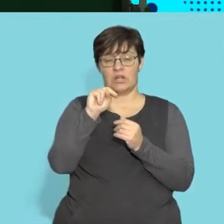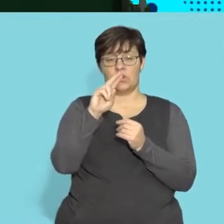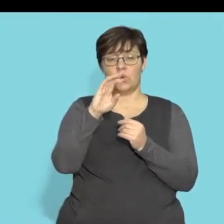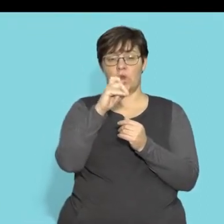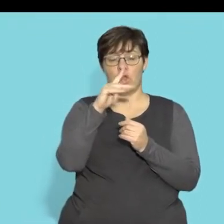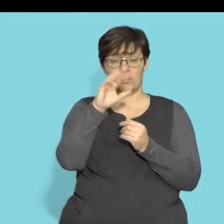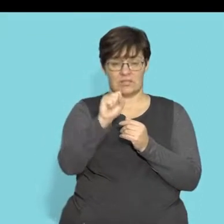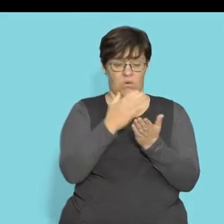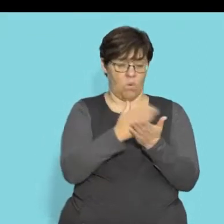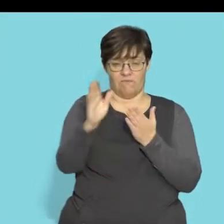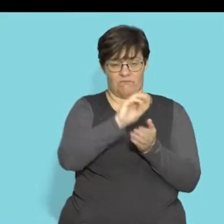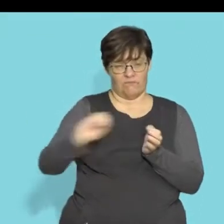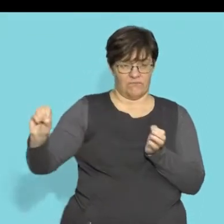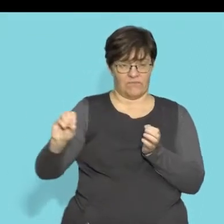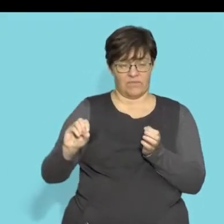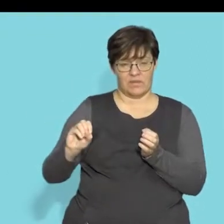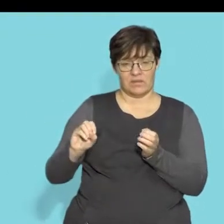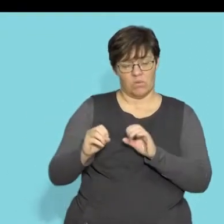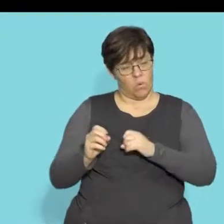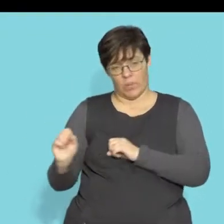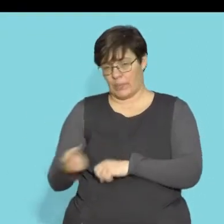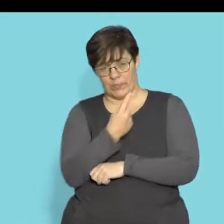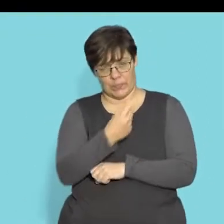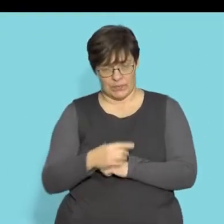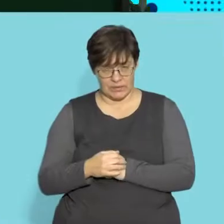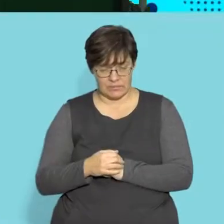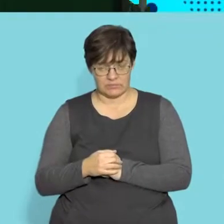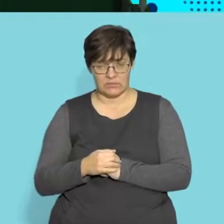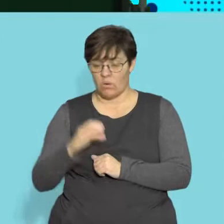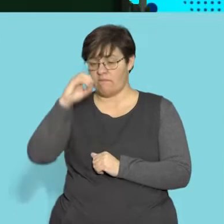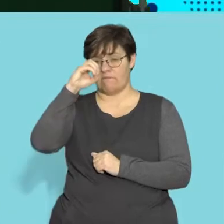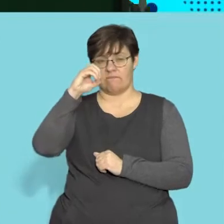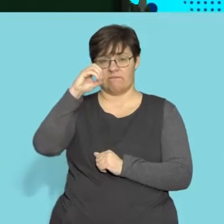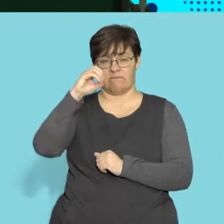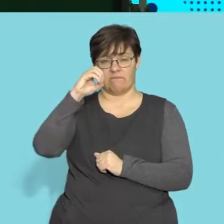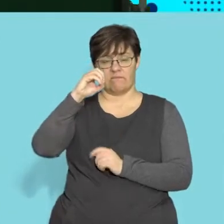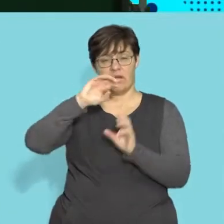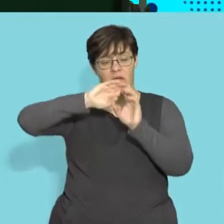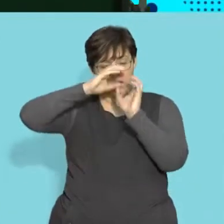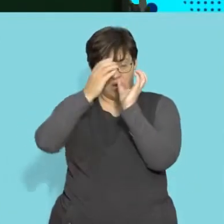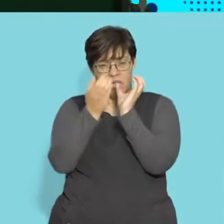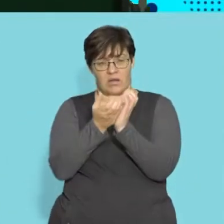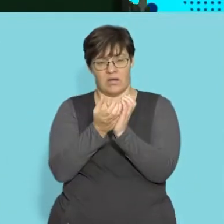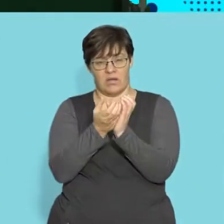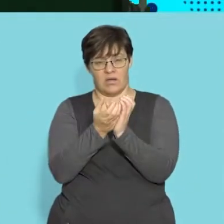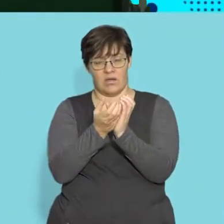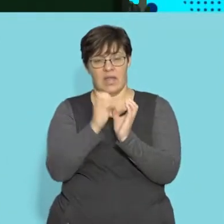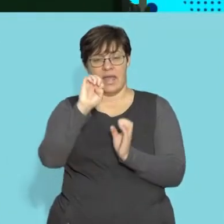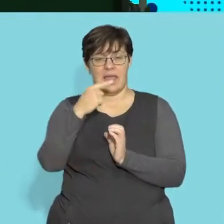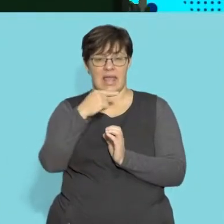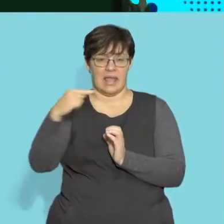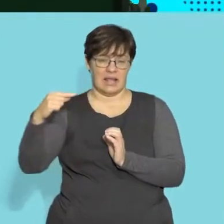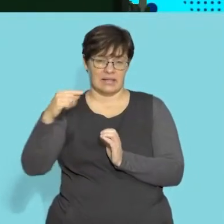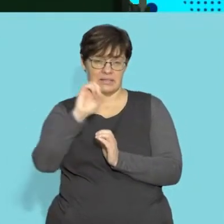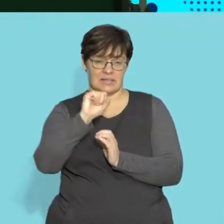we remove the nucleus and we discard the nucleus, which means all we have is just the outer membrane of the egg